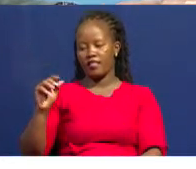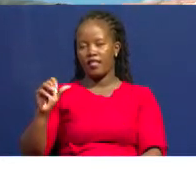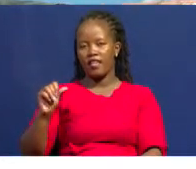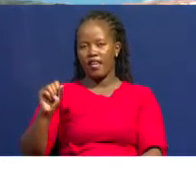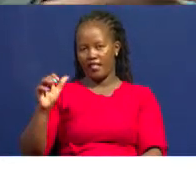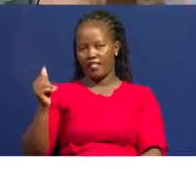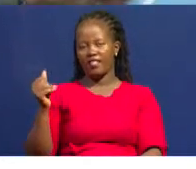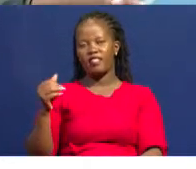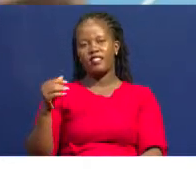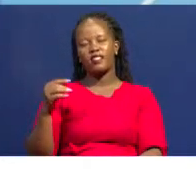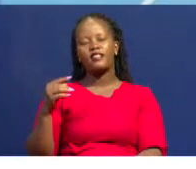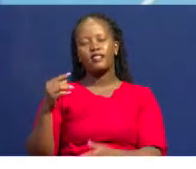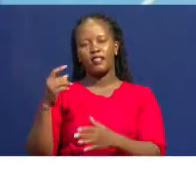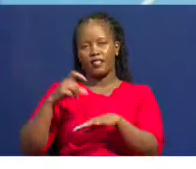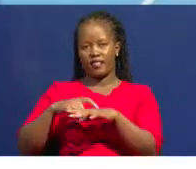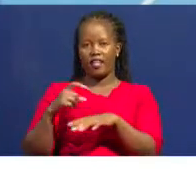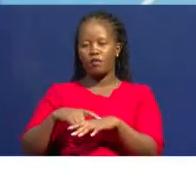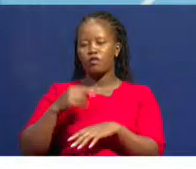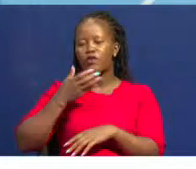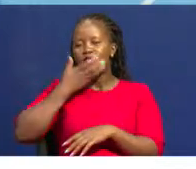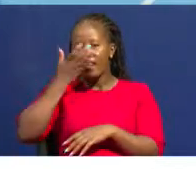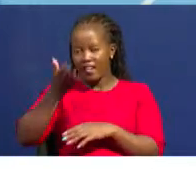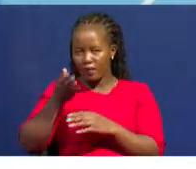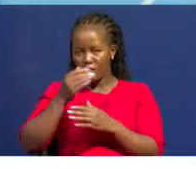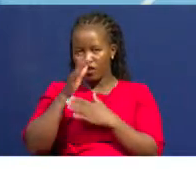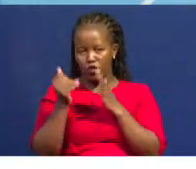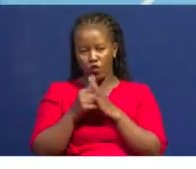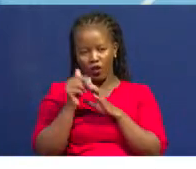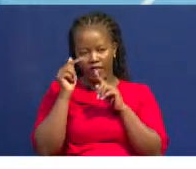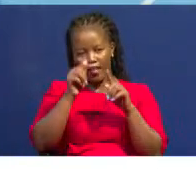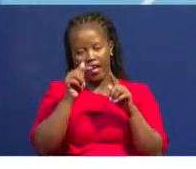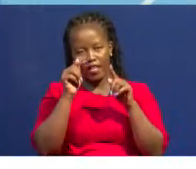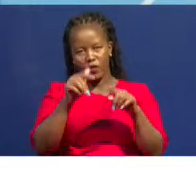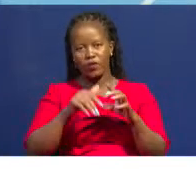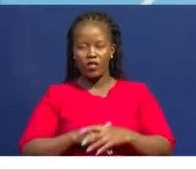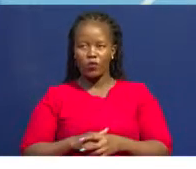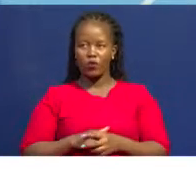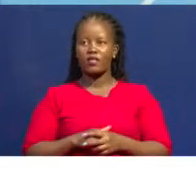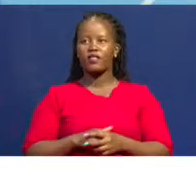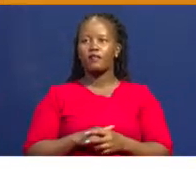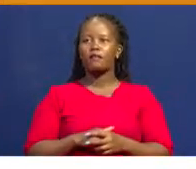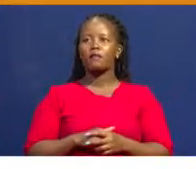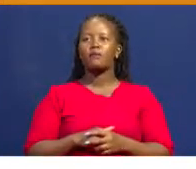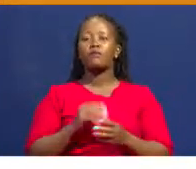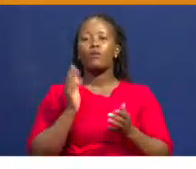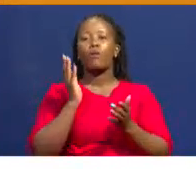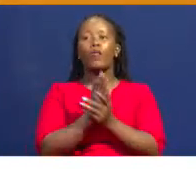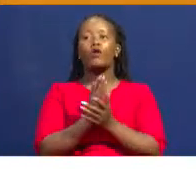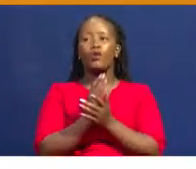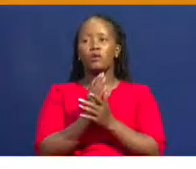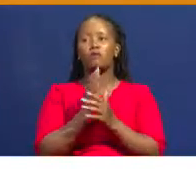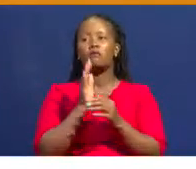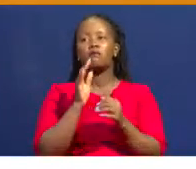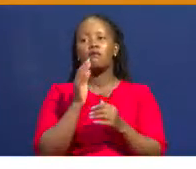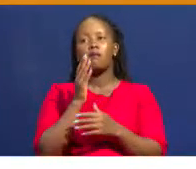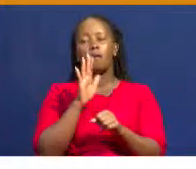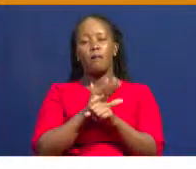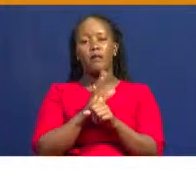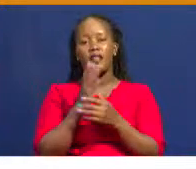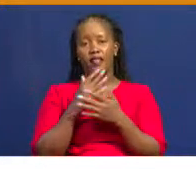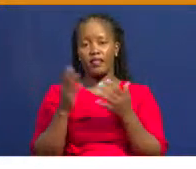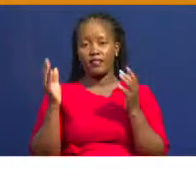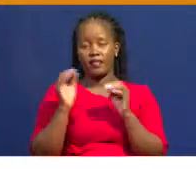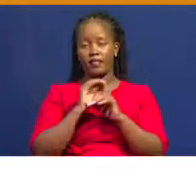those allegations because he's the deputy director of motor vehicle inspection. Thank you. I think let me put some things clear. You know, when we are talking of